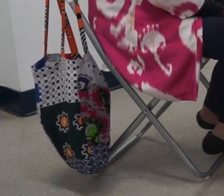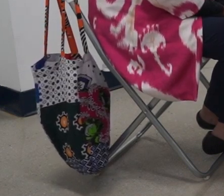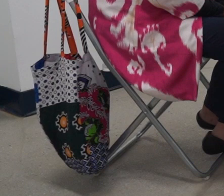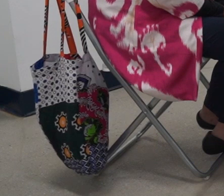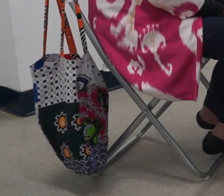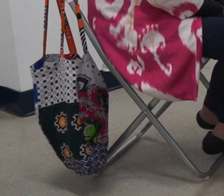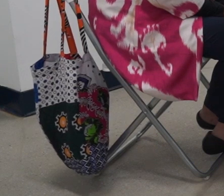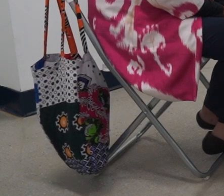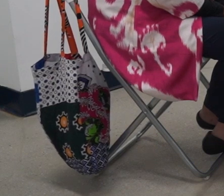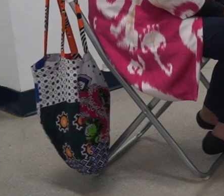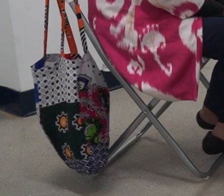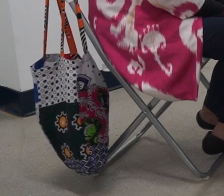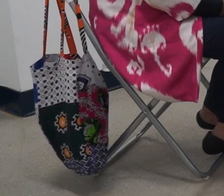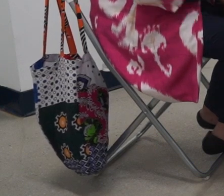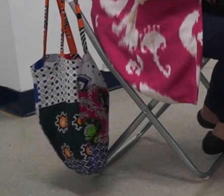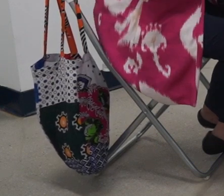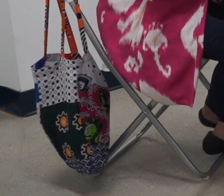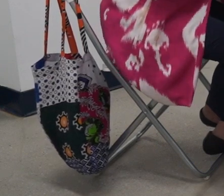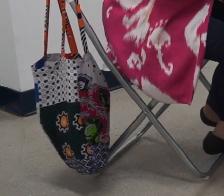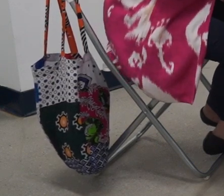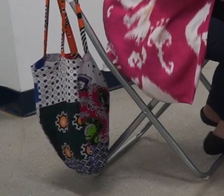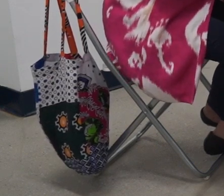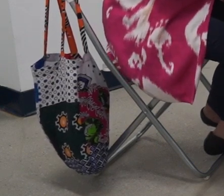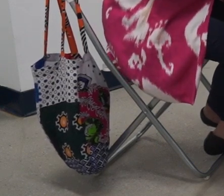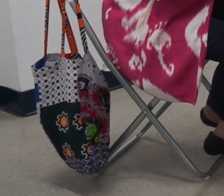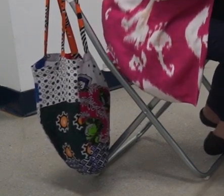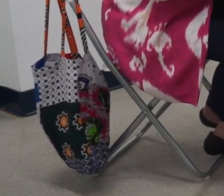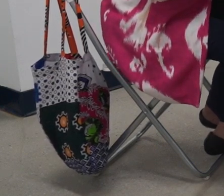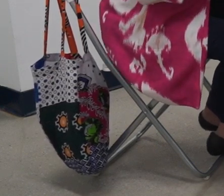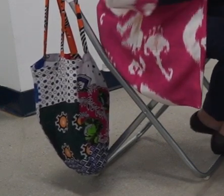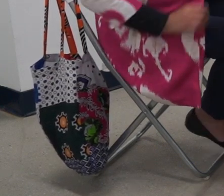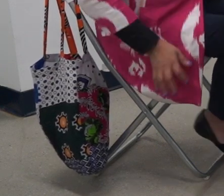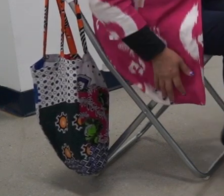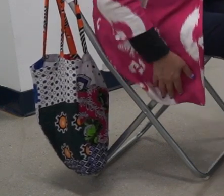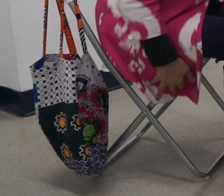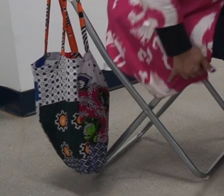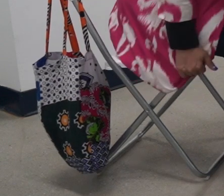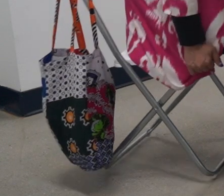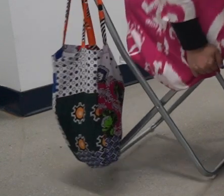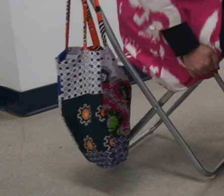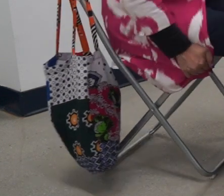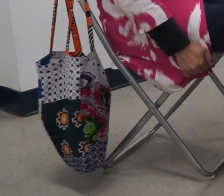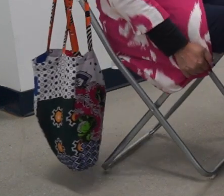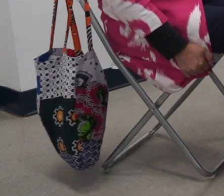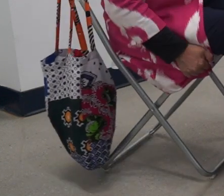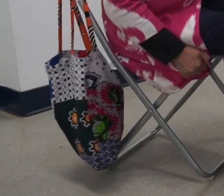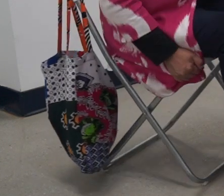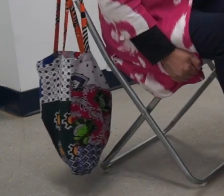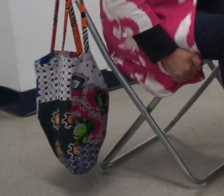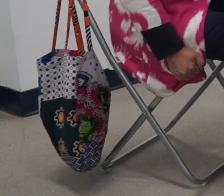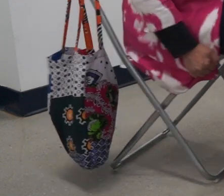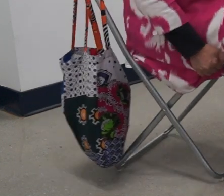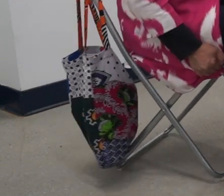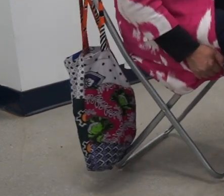to read a little bit from her book, of which we have a few copies available for sale, by the way, in the back. And then I'll sort of moderate a short